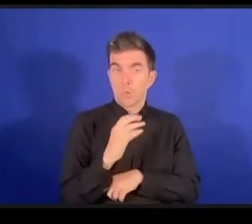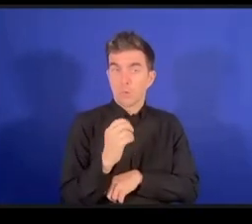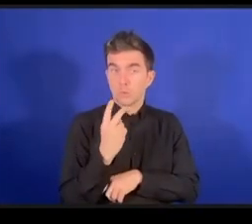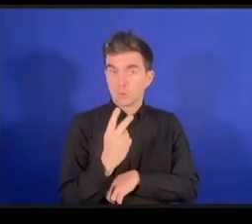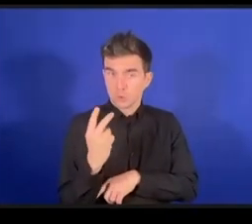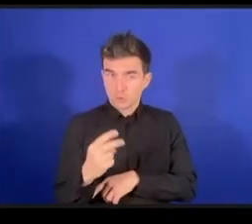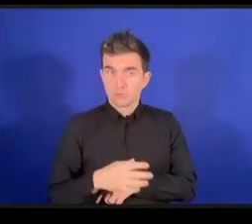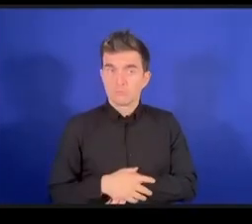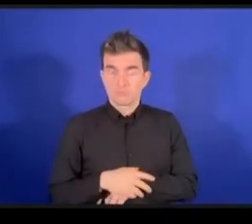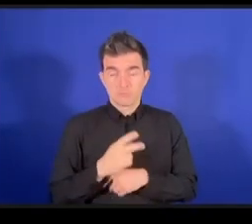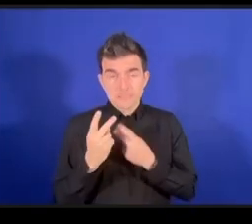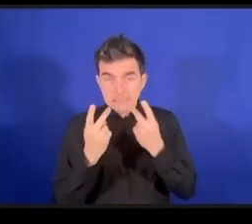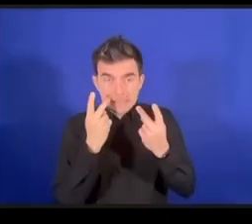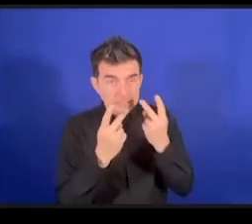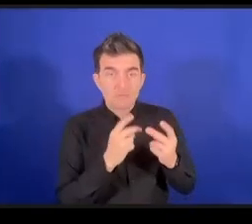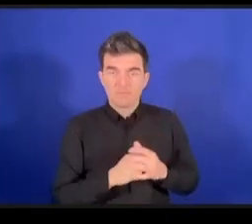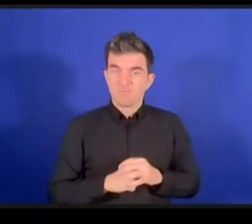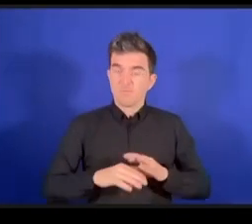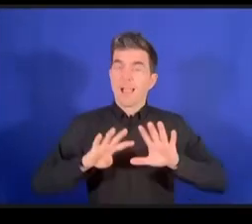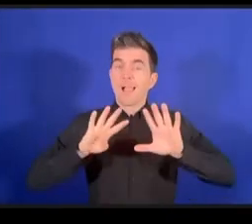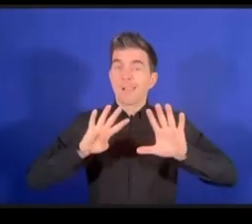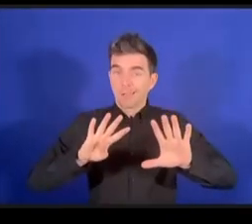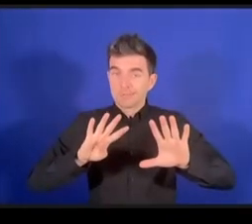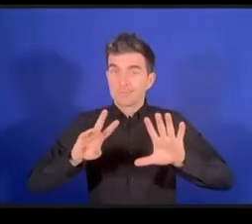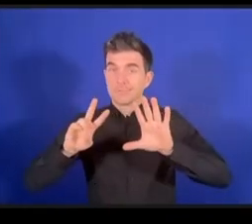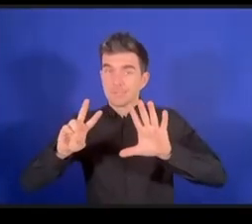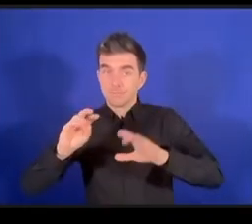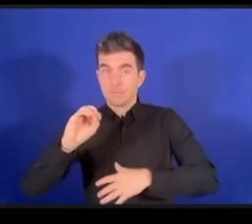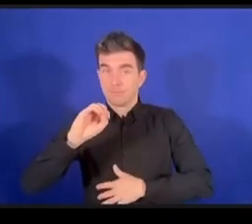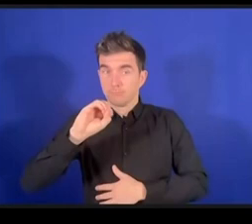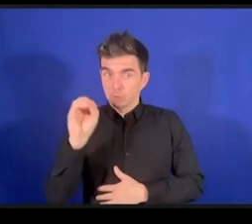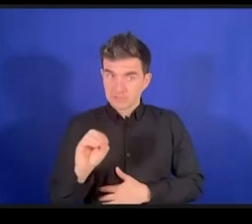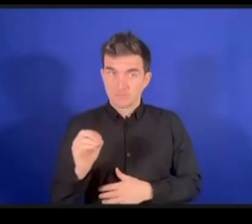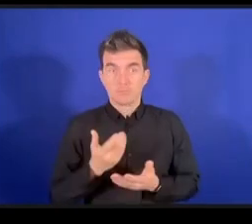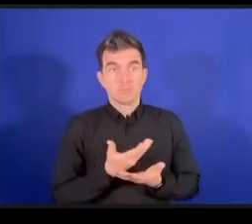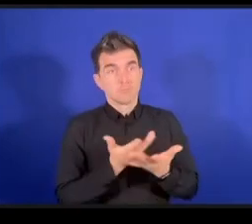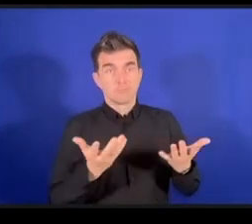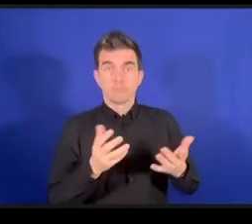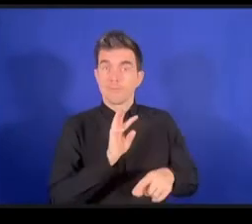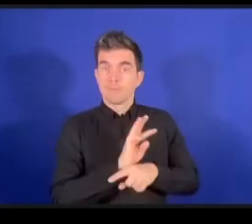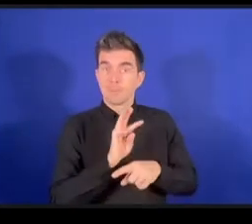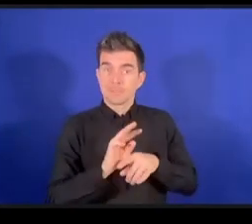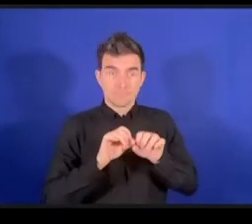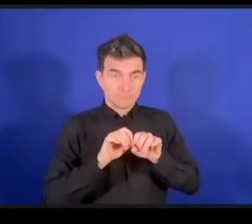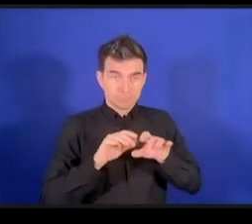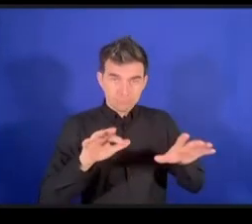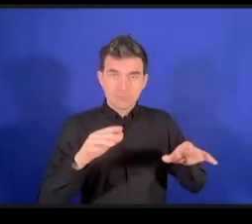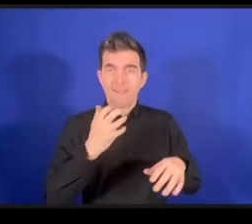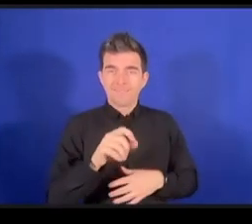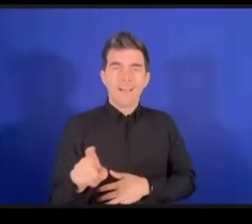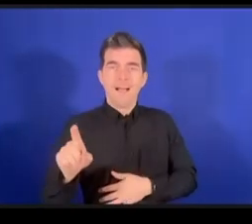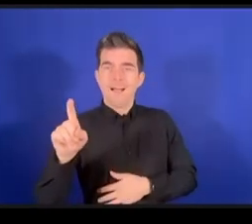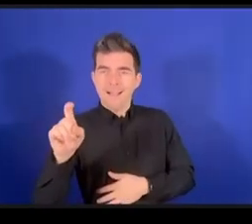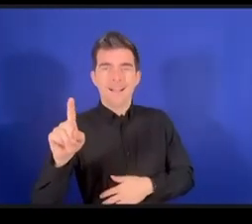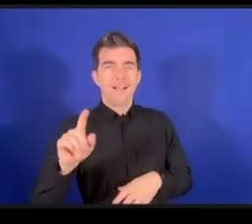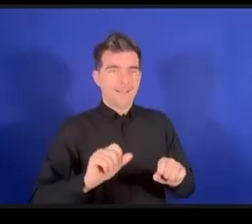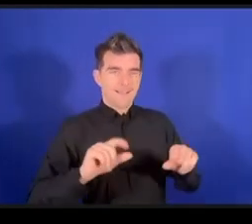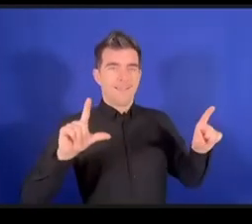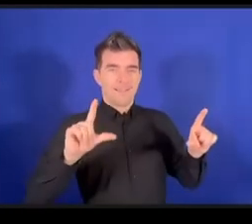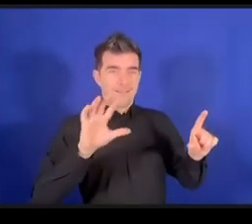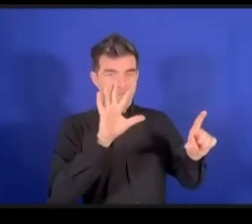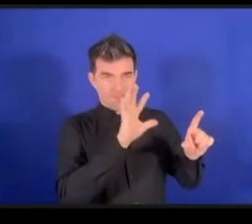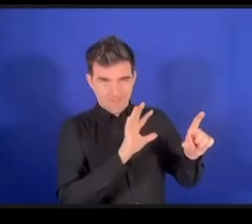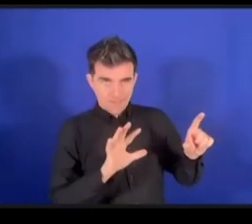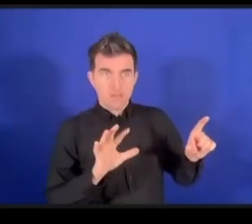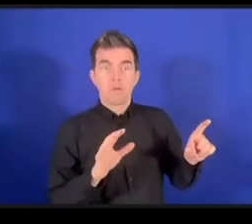accessibility related problems. So with this kind of stats staring us in the faces, we have to say